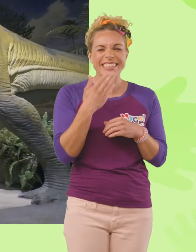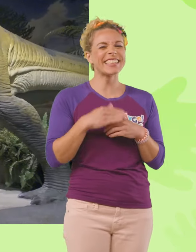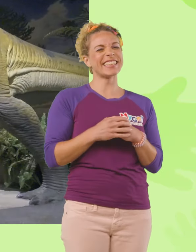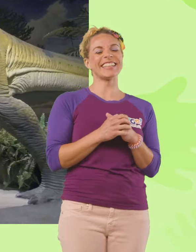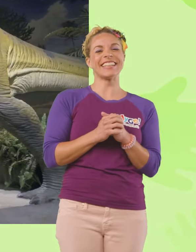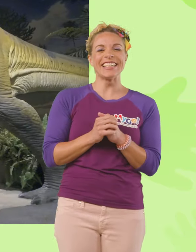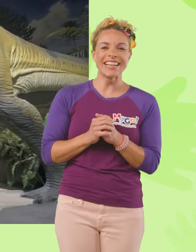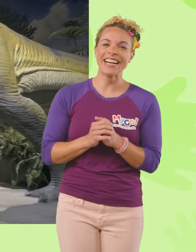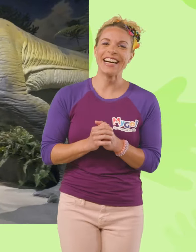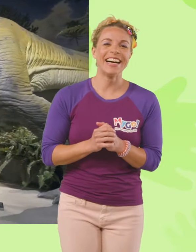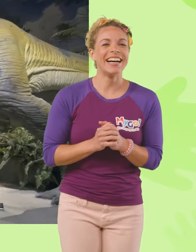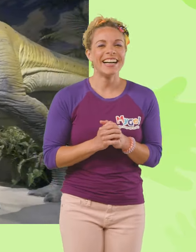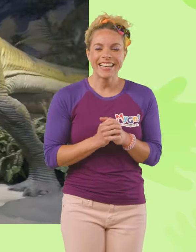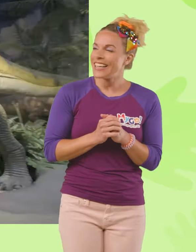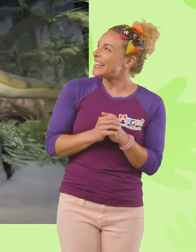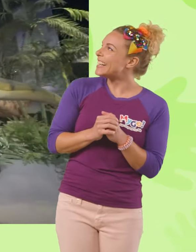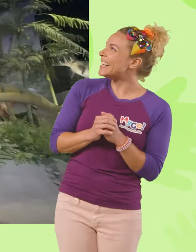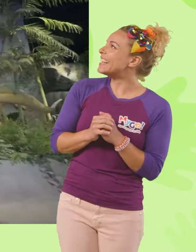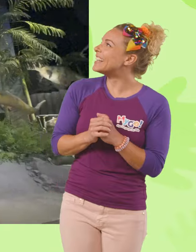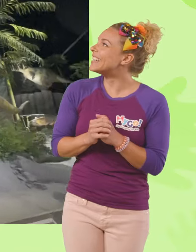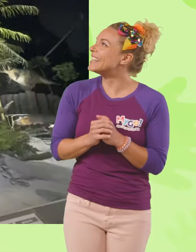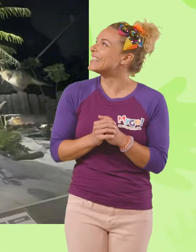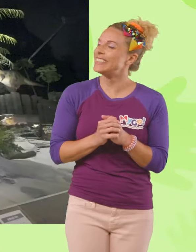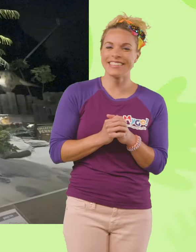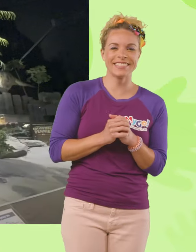Rawr. Rawr. Rawr.